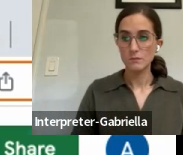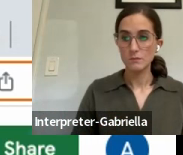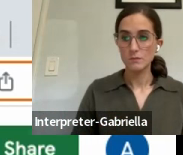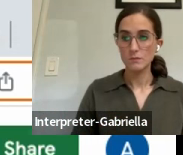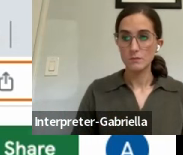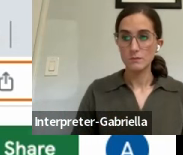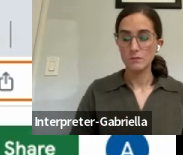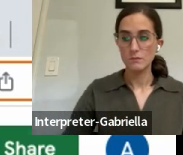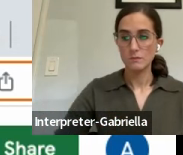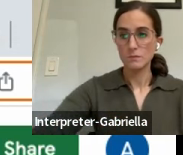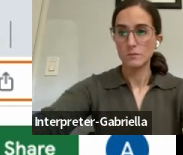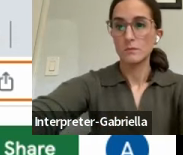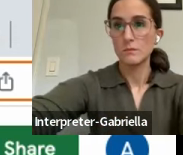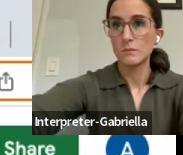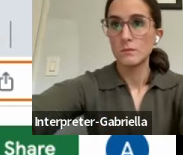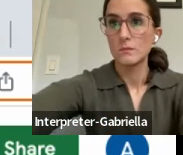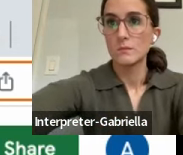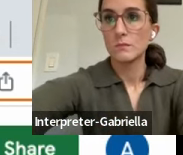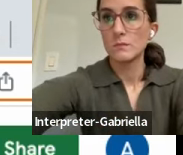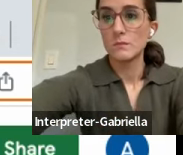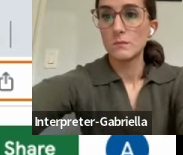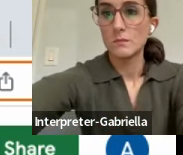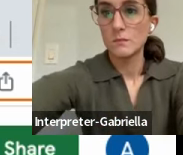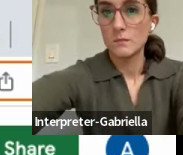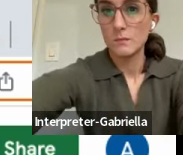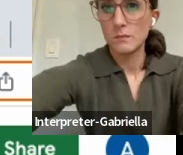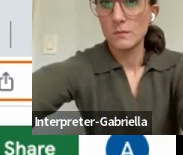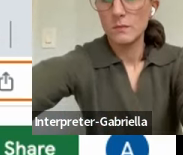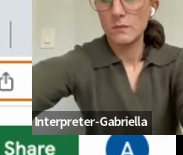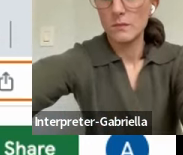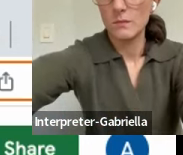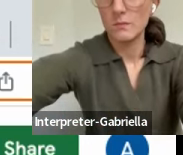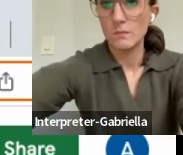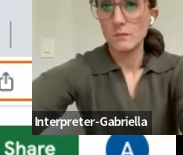5 minutos a apuntar. Y si necesitan ayuda con esto, nos avisan.